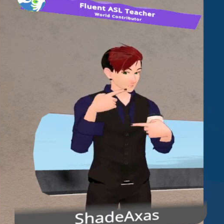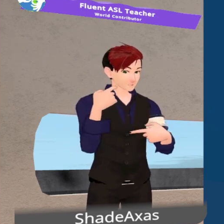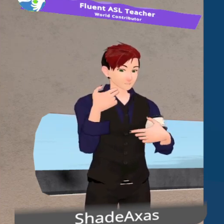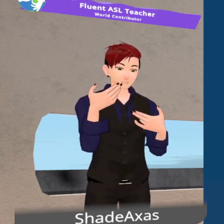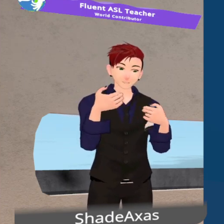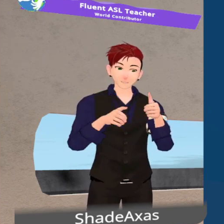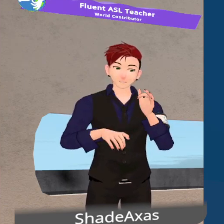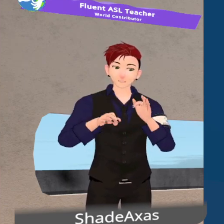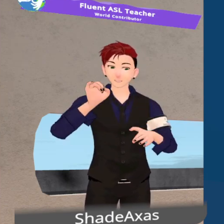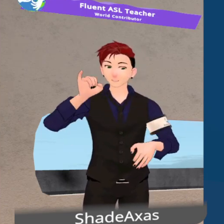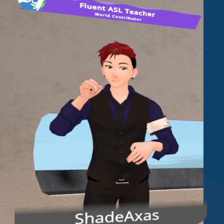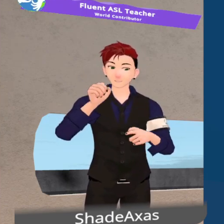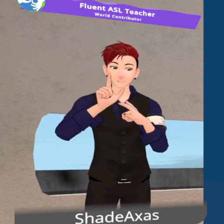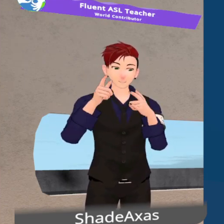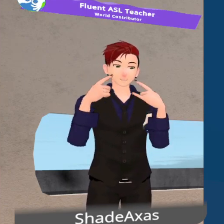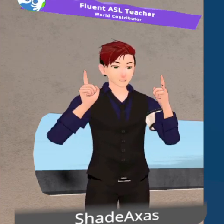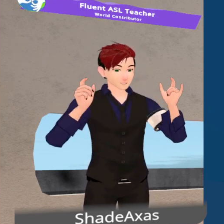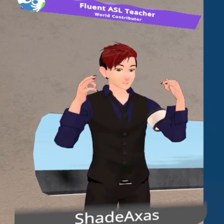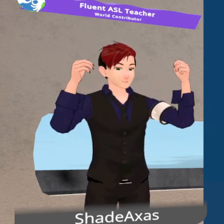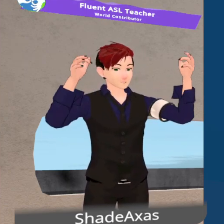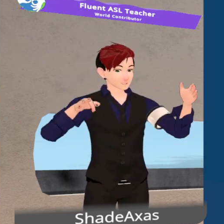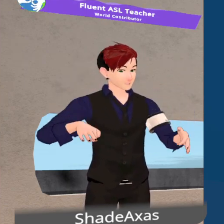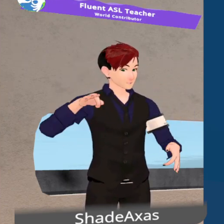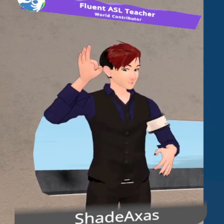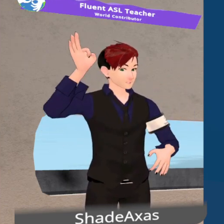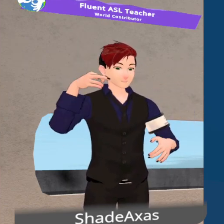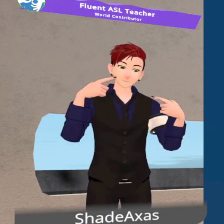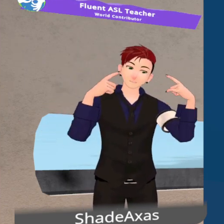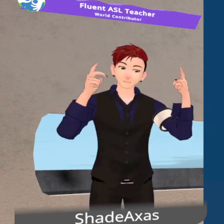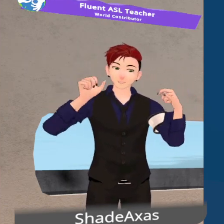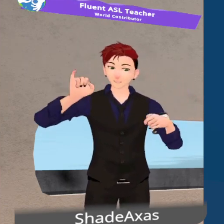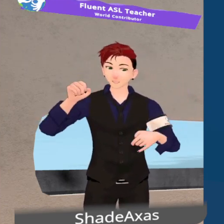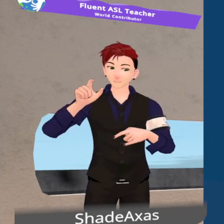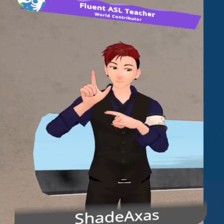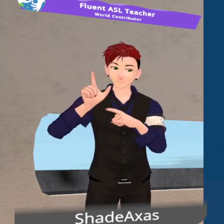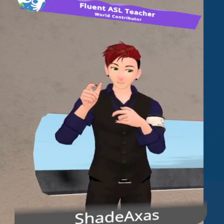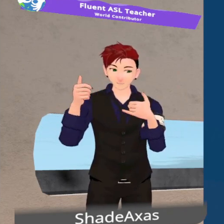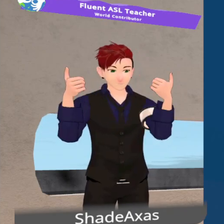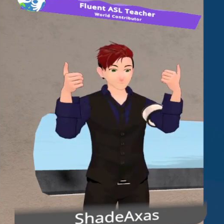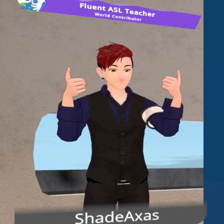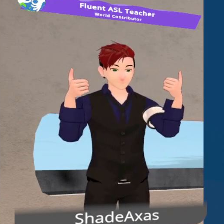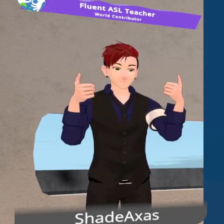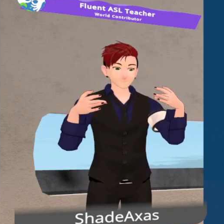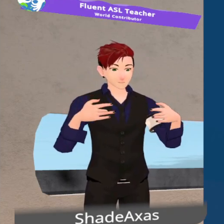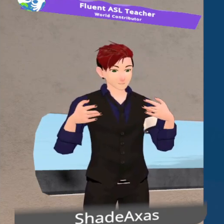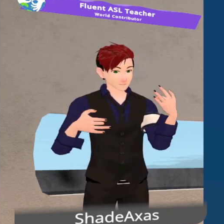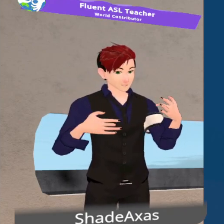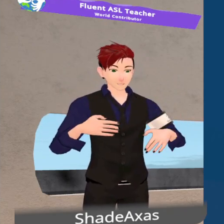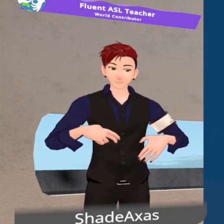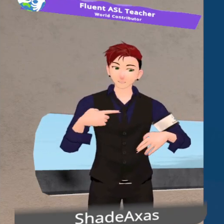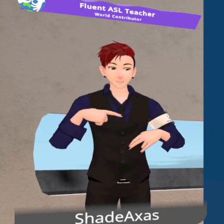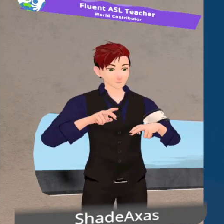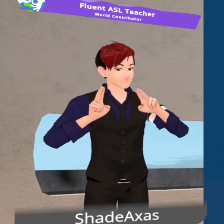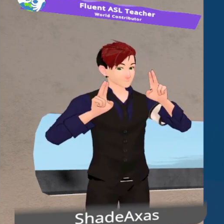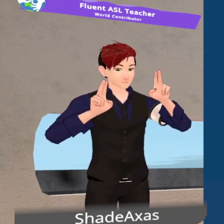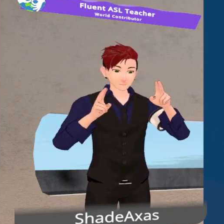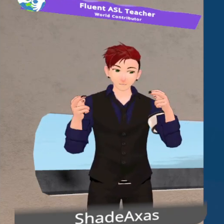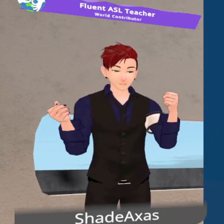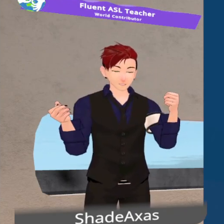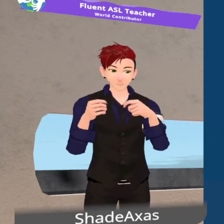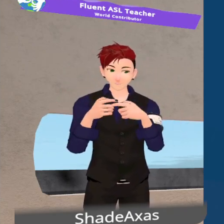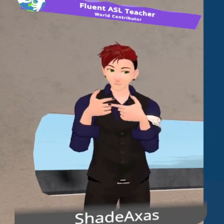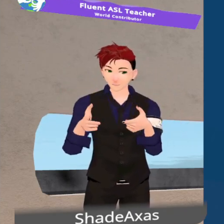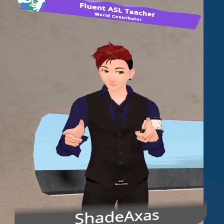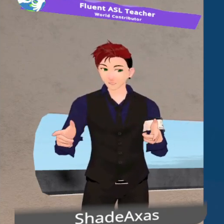our struggles recently, trying to get a JSL teacher, but we finally found one. So we finally can have JSL. We're very excited about that. And